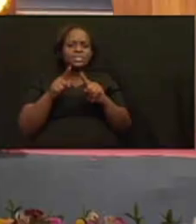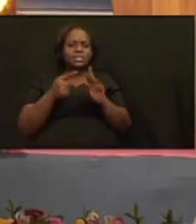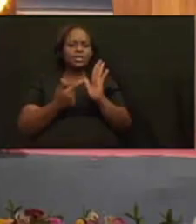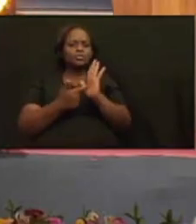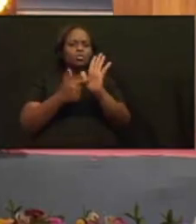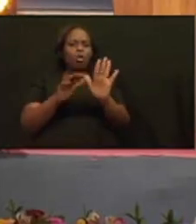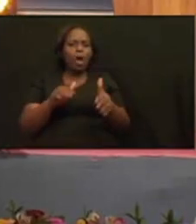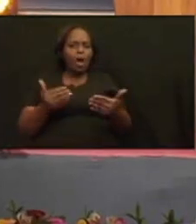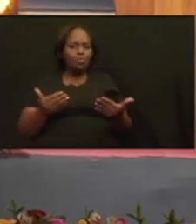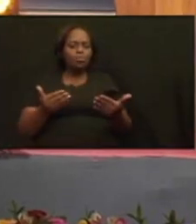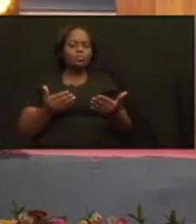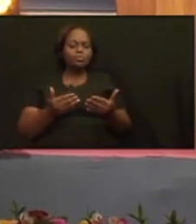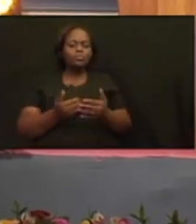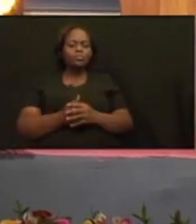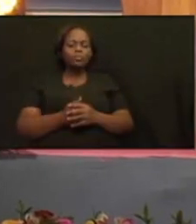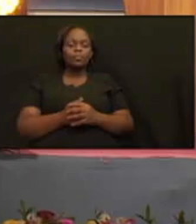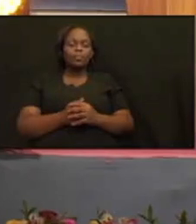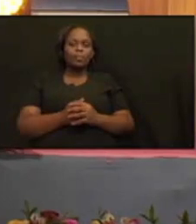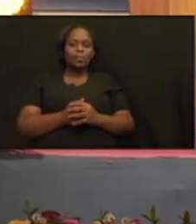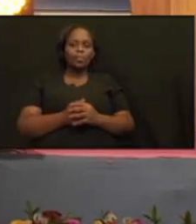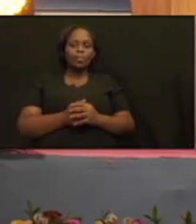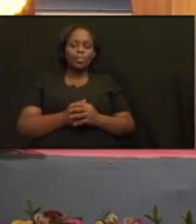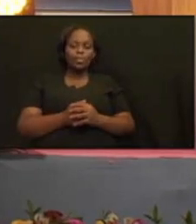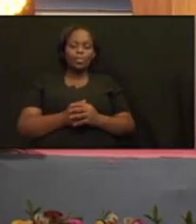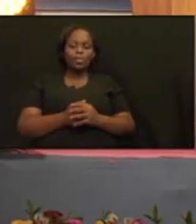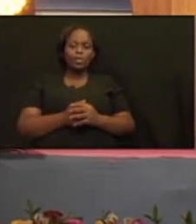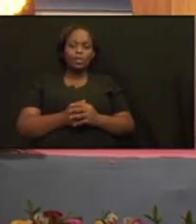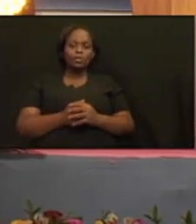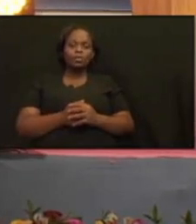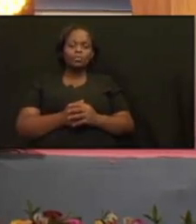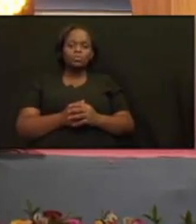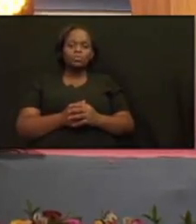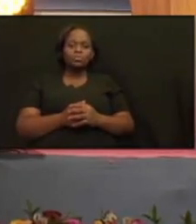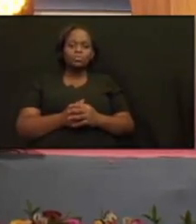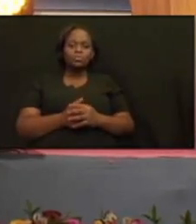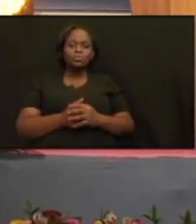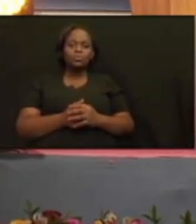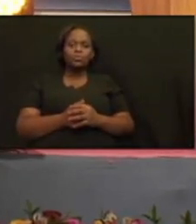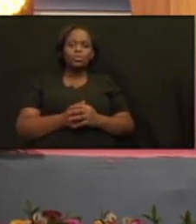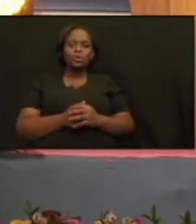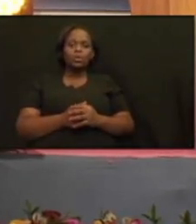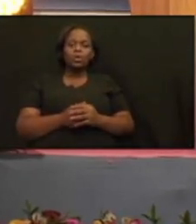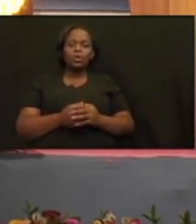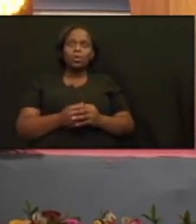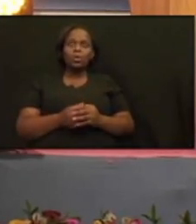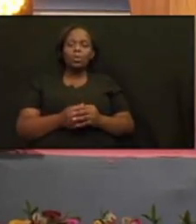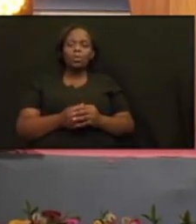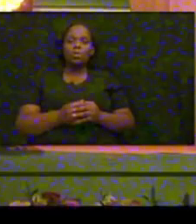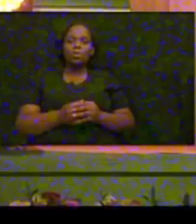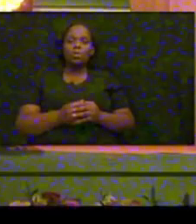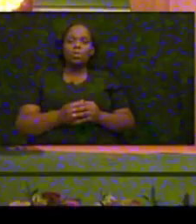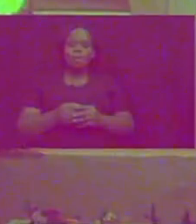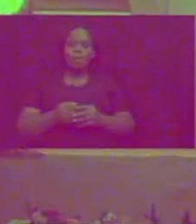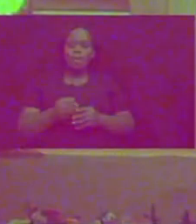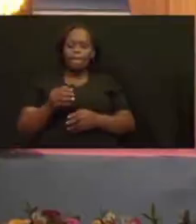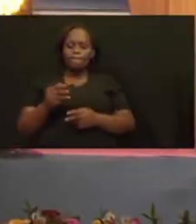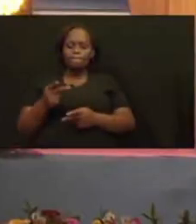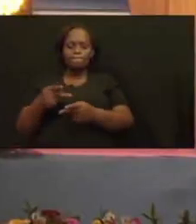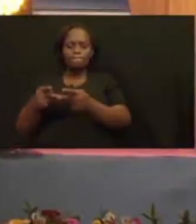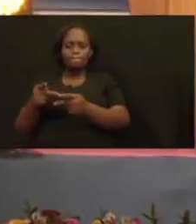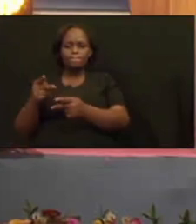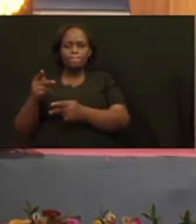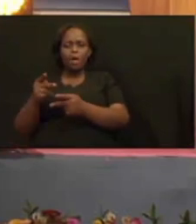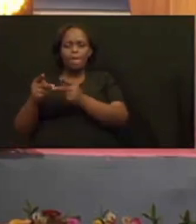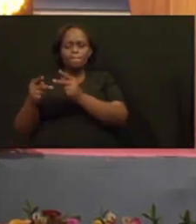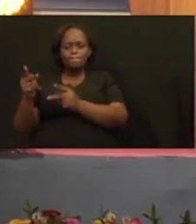Are we together? What is the purpose of that bank? To make sure programs like this never